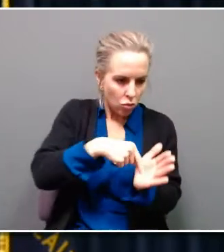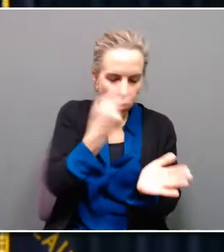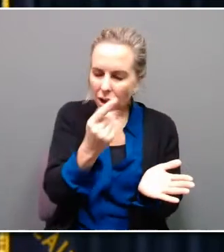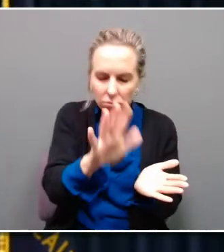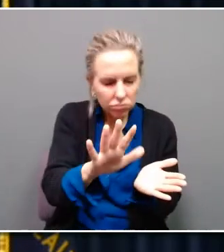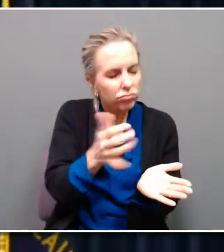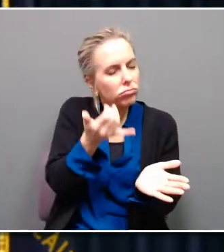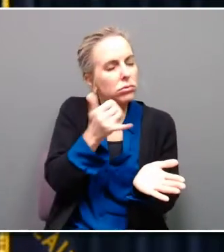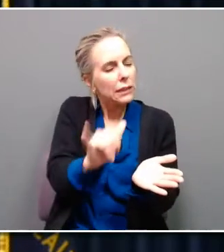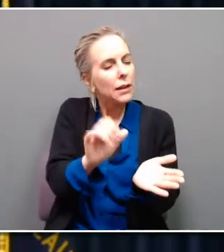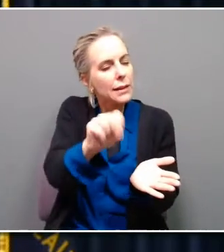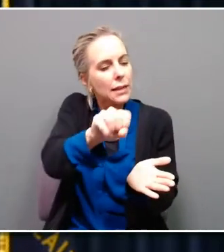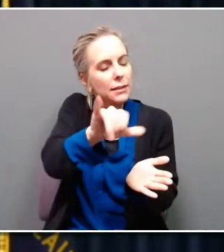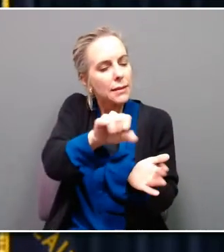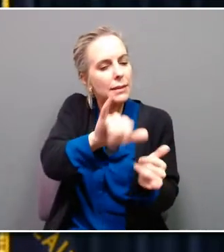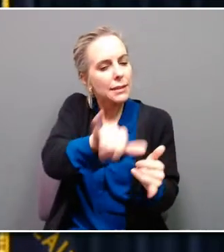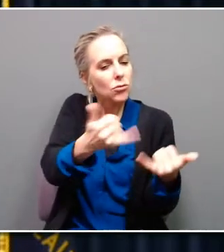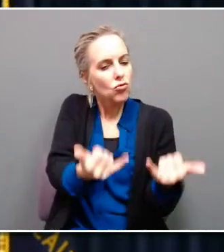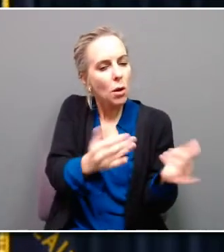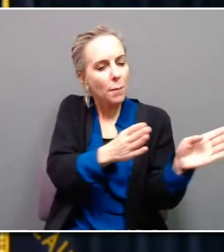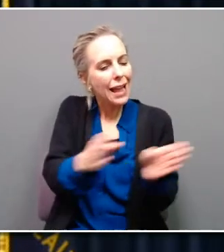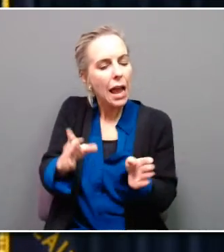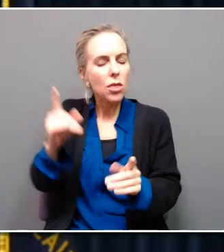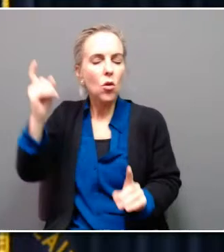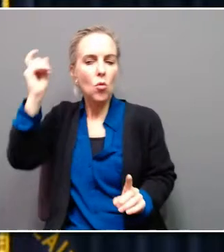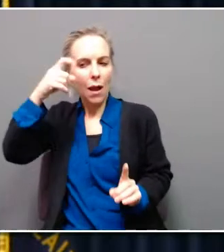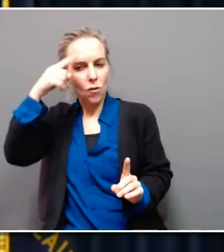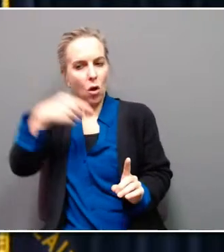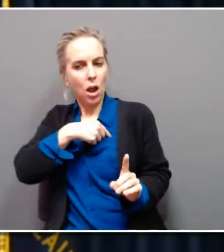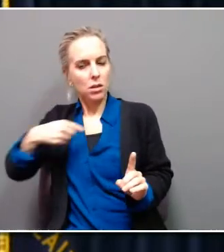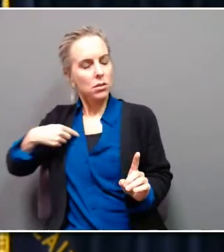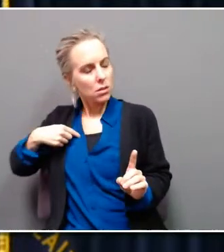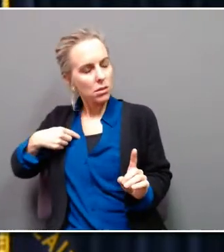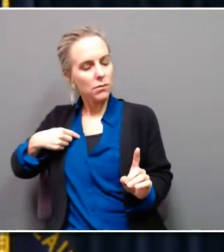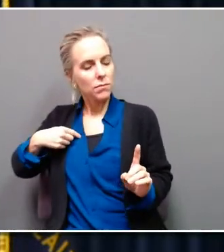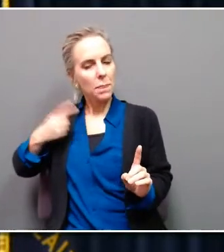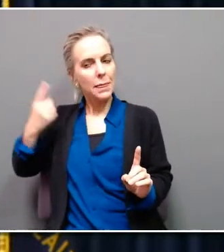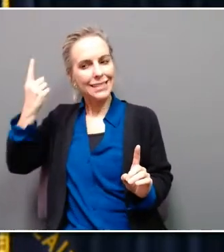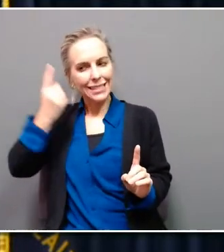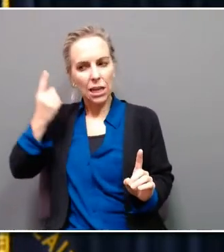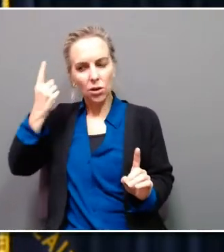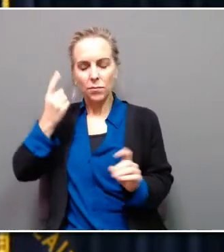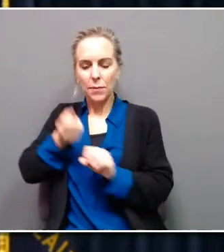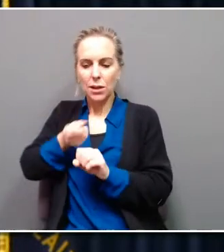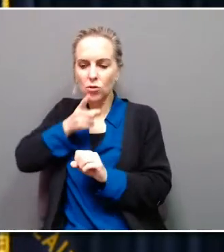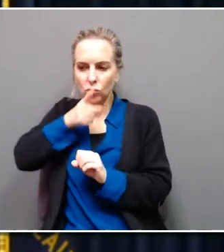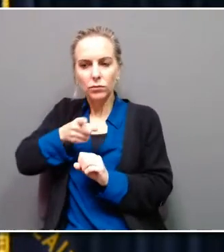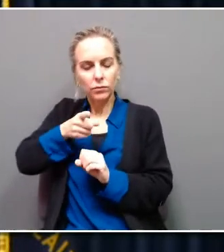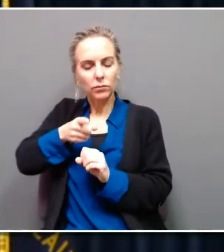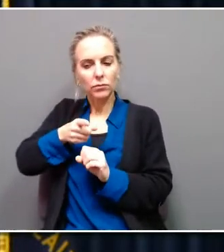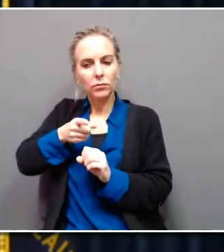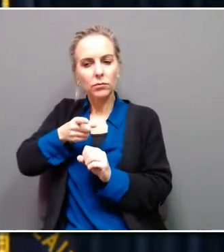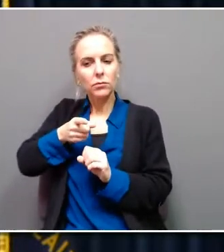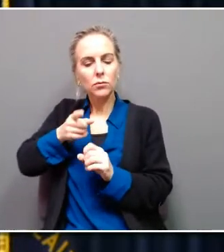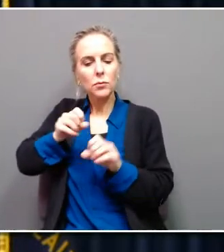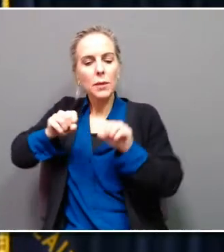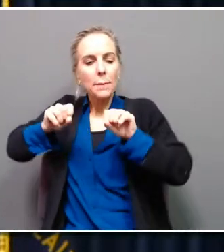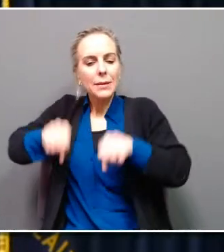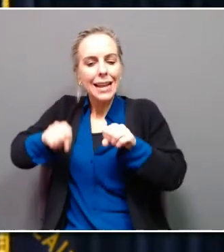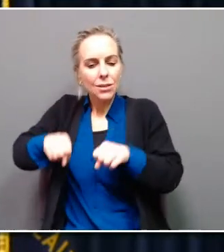current plan, I think it is wise for us to consider and make a number of potential